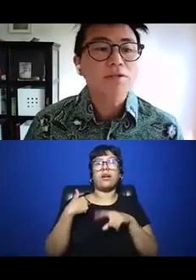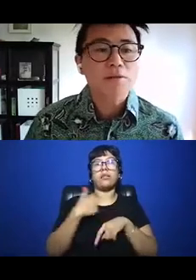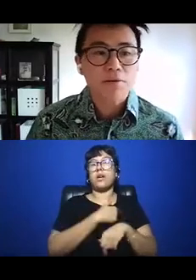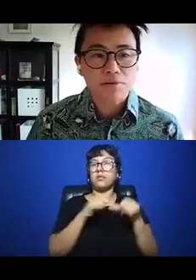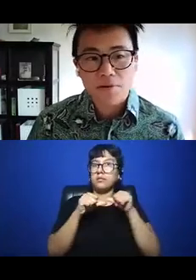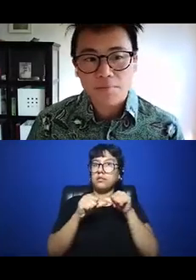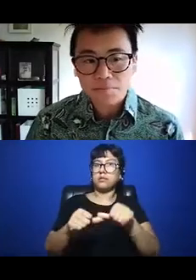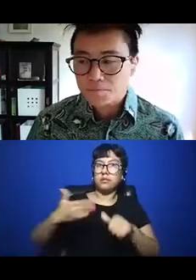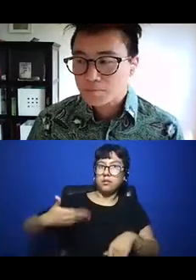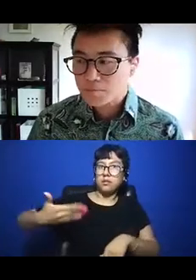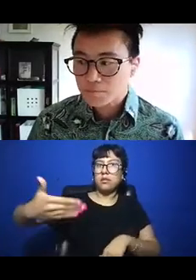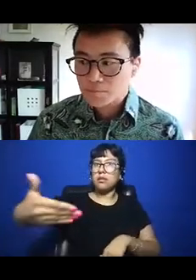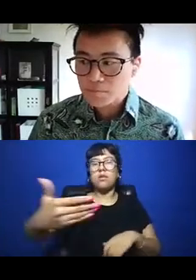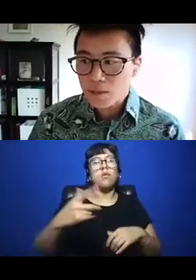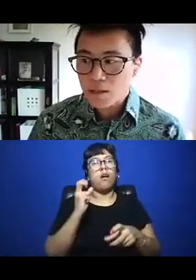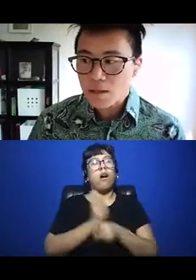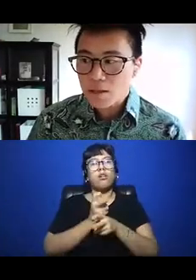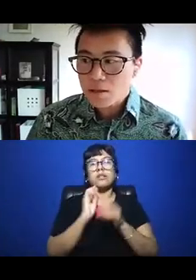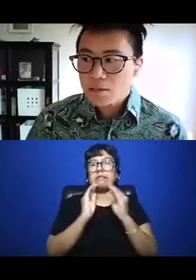would be hard to recover from.